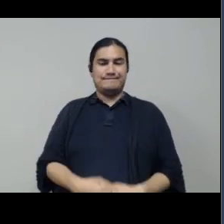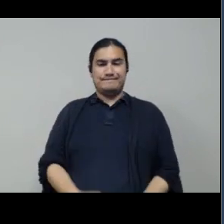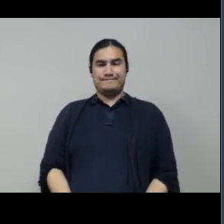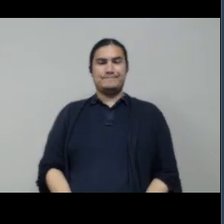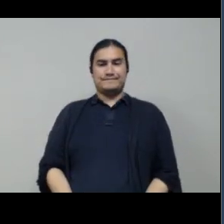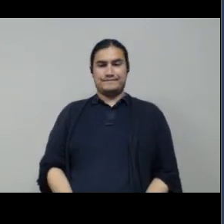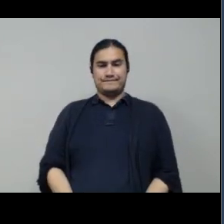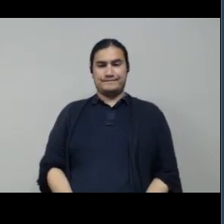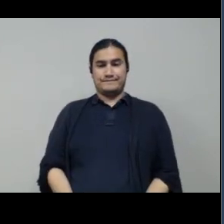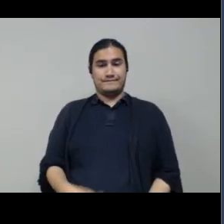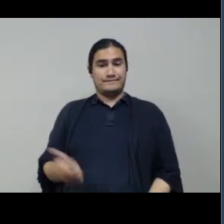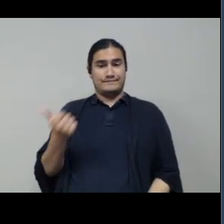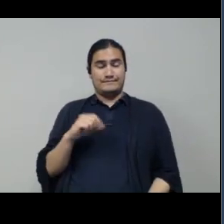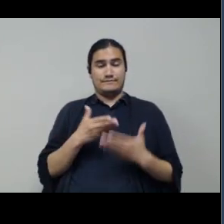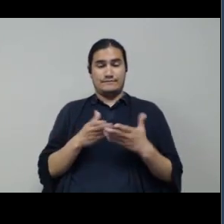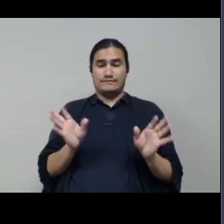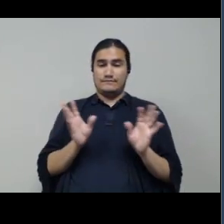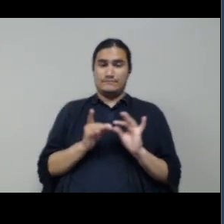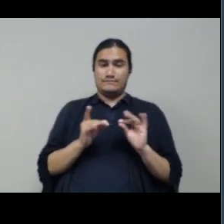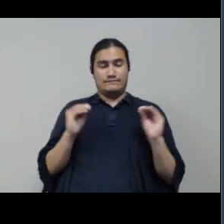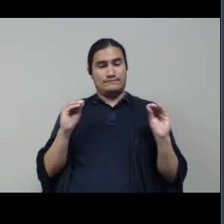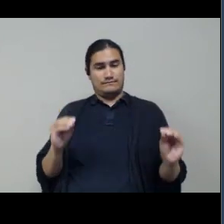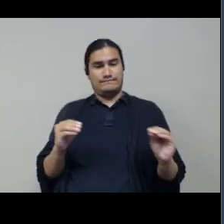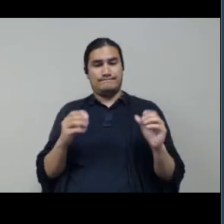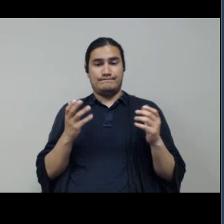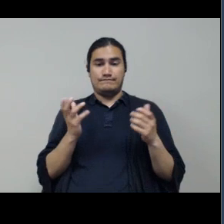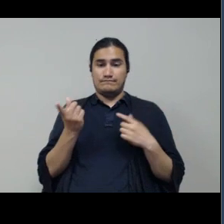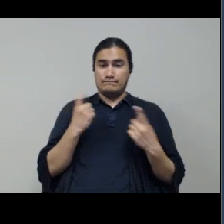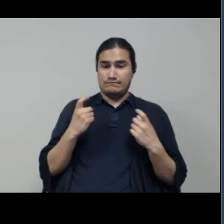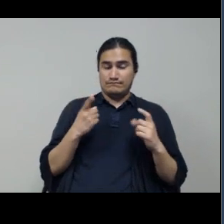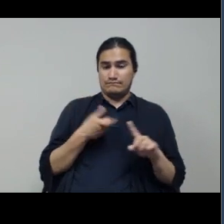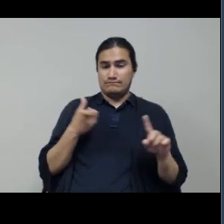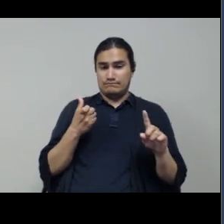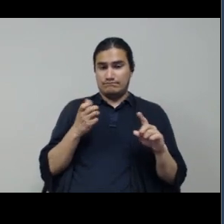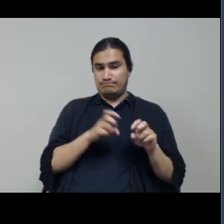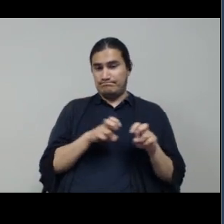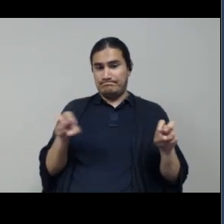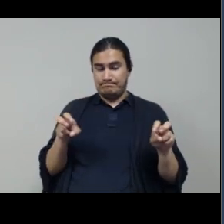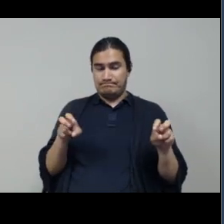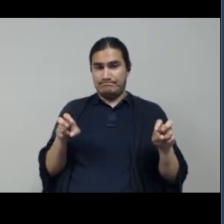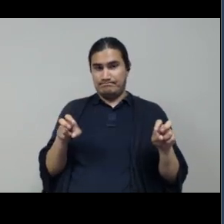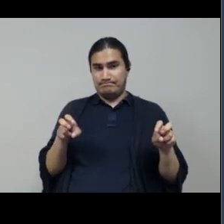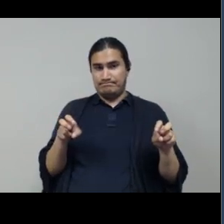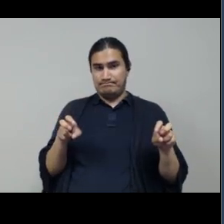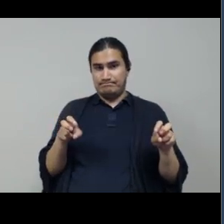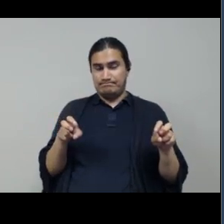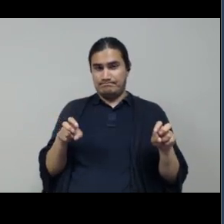Do you have any public comment? None at this time. Any questions from commissioners?